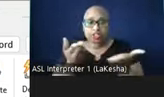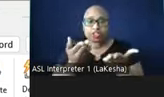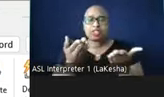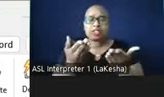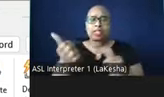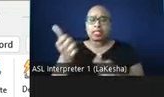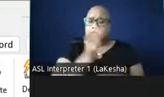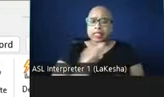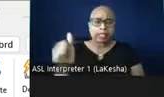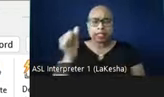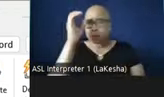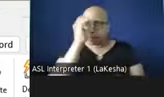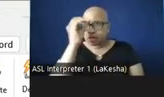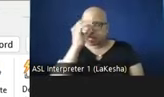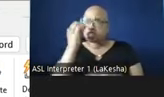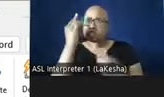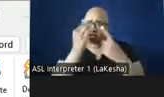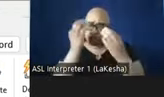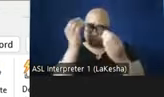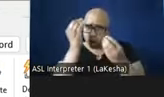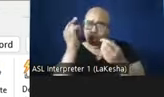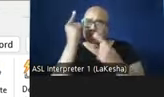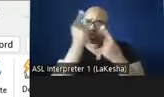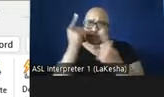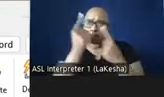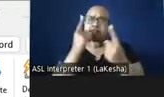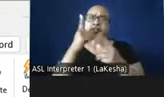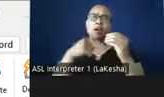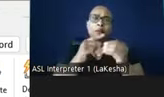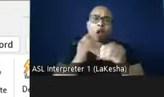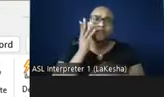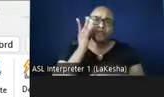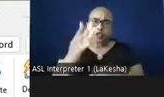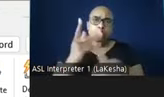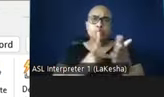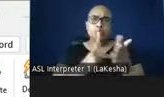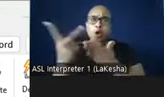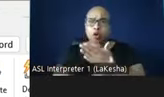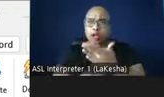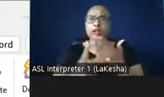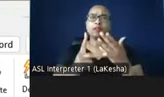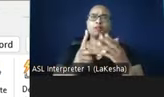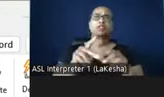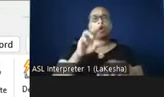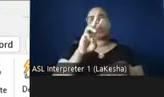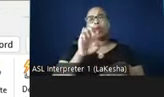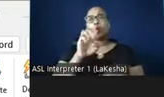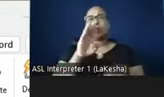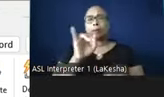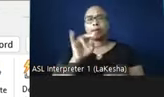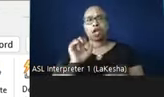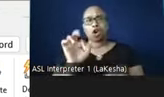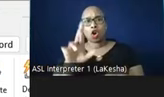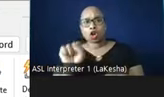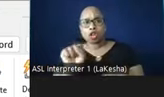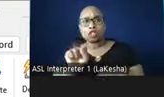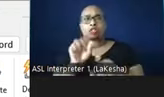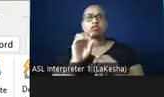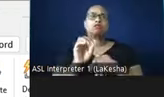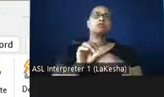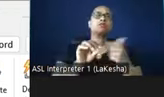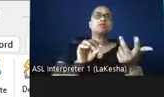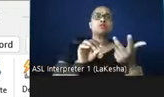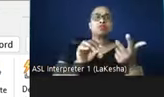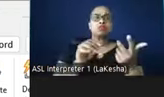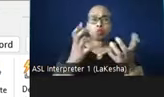opinions and thoughts about future programs, future webinars, what would you want to see? What has